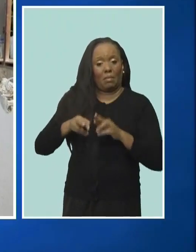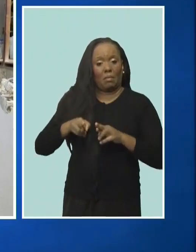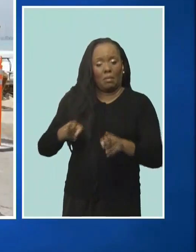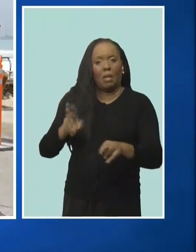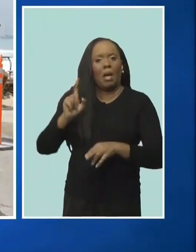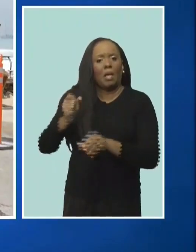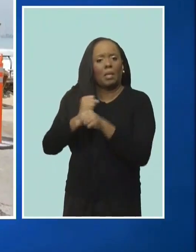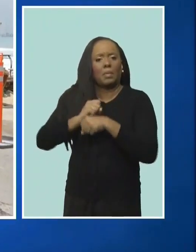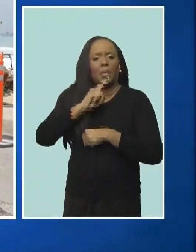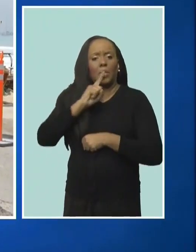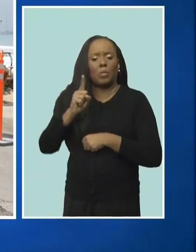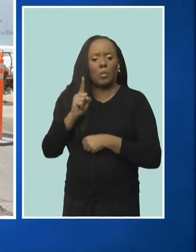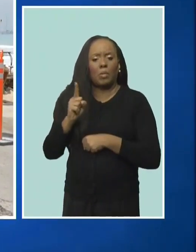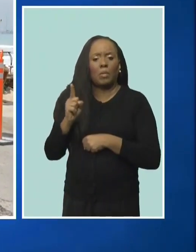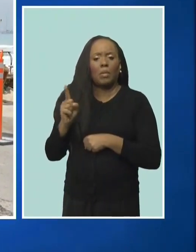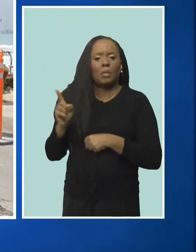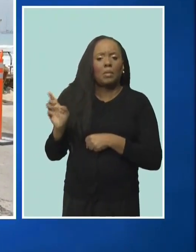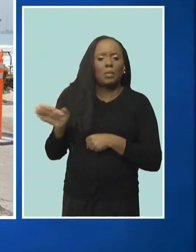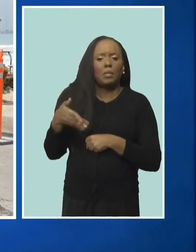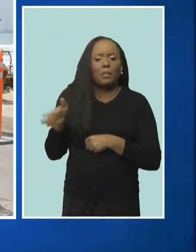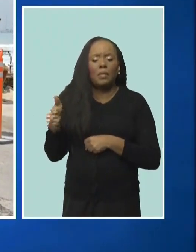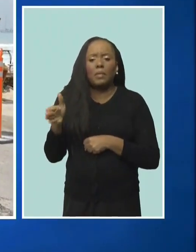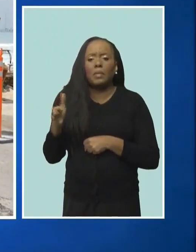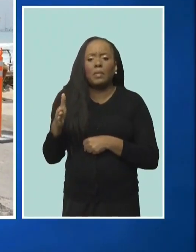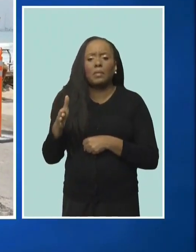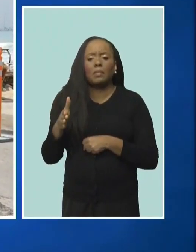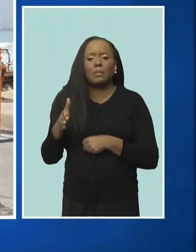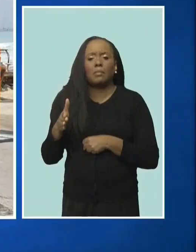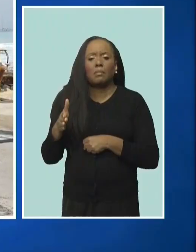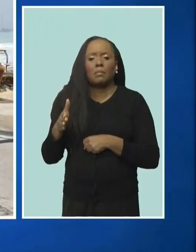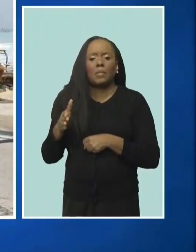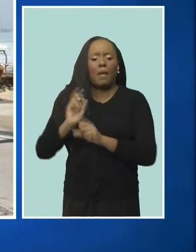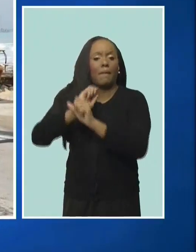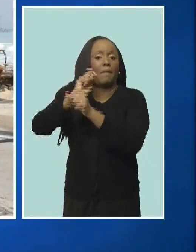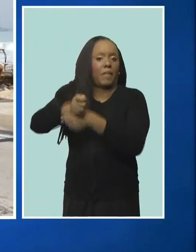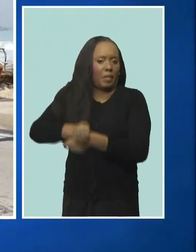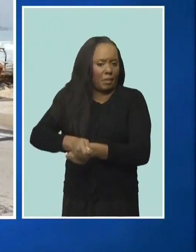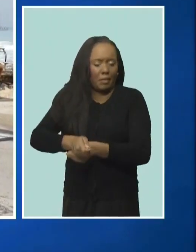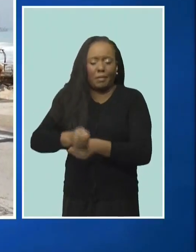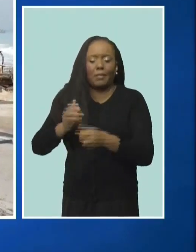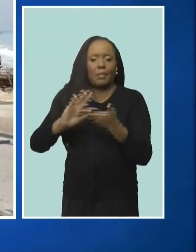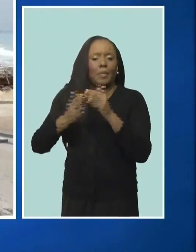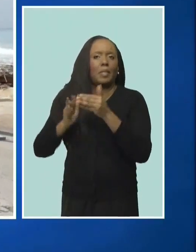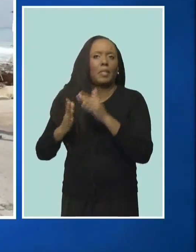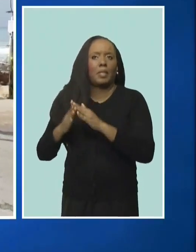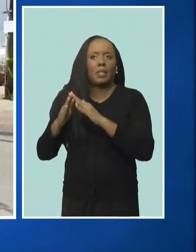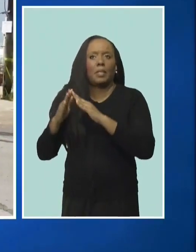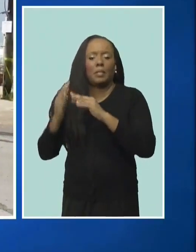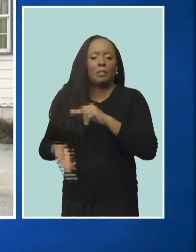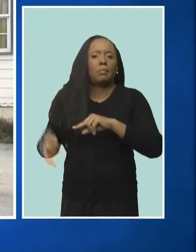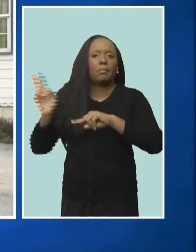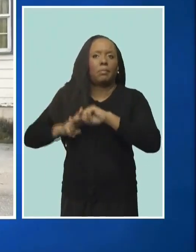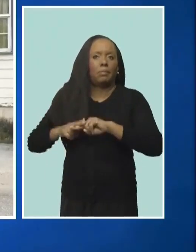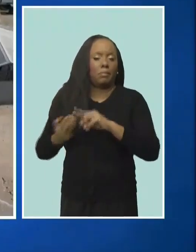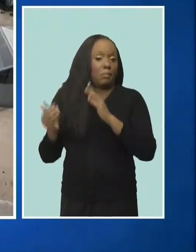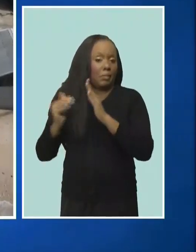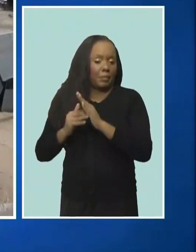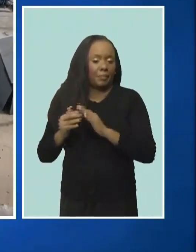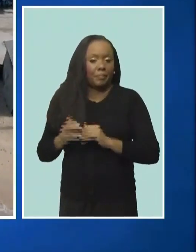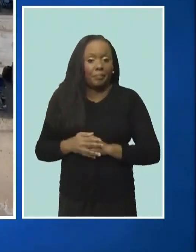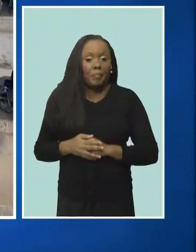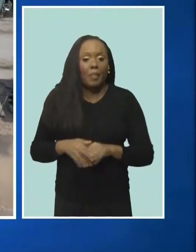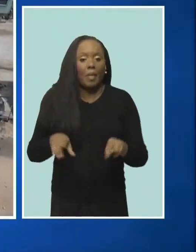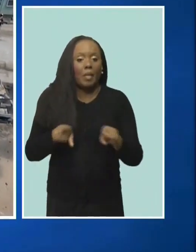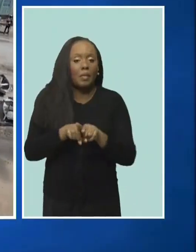preserve the fishing community while at the same time bringing the necessary rehabilitation back to this area as well. Ms.